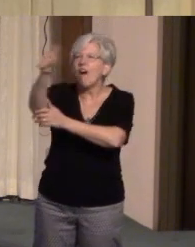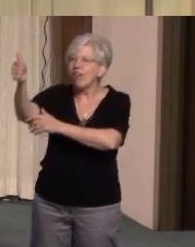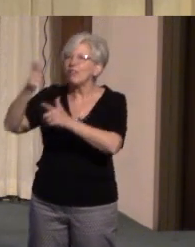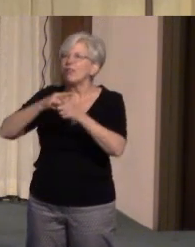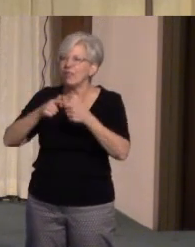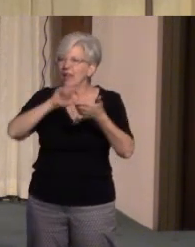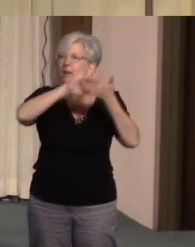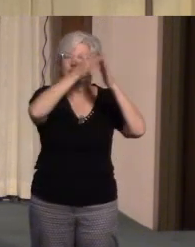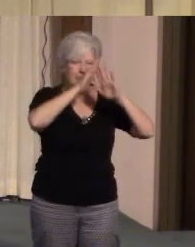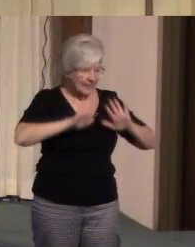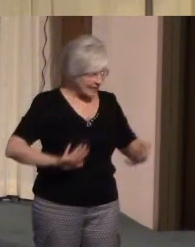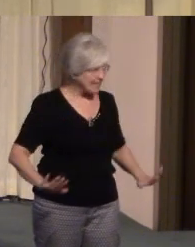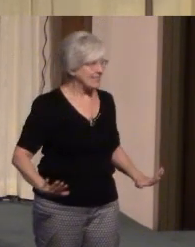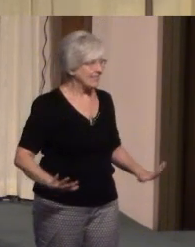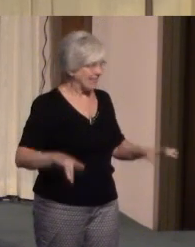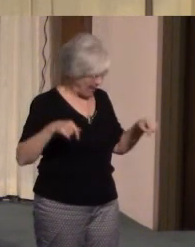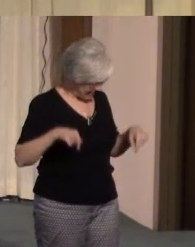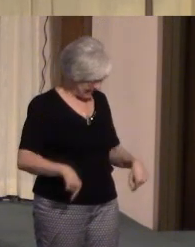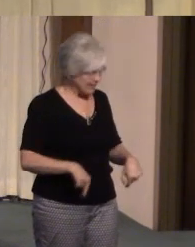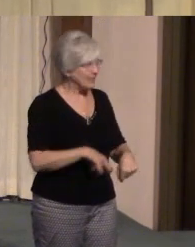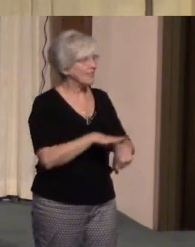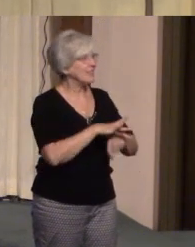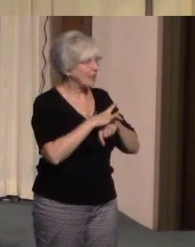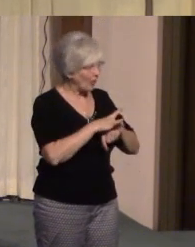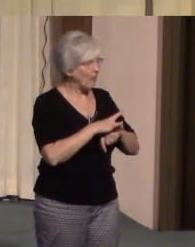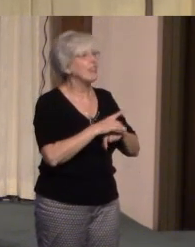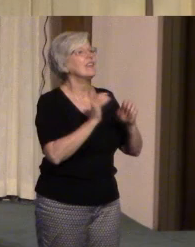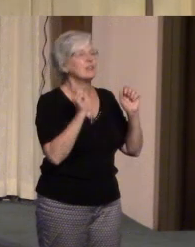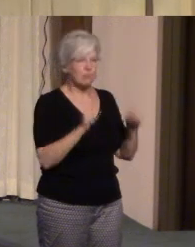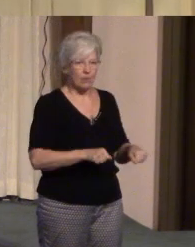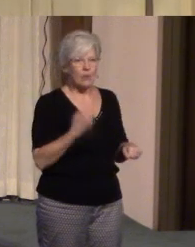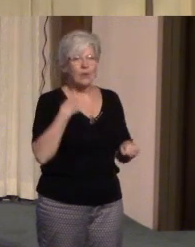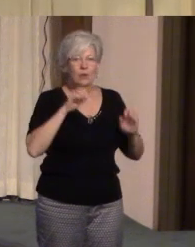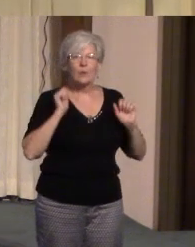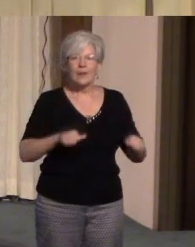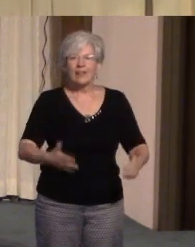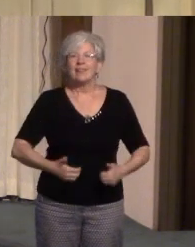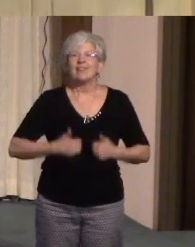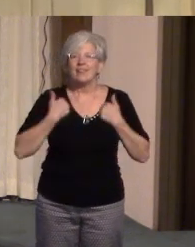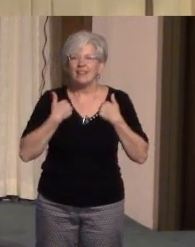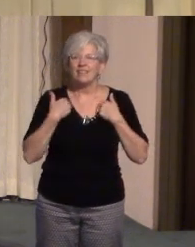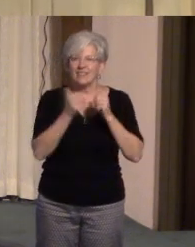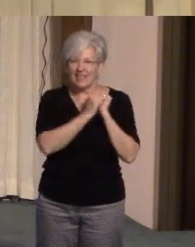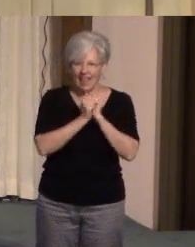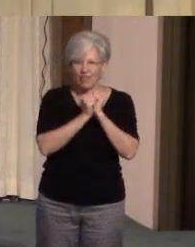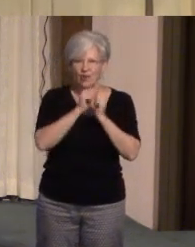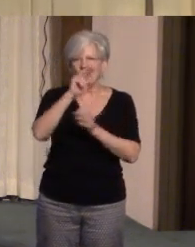and we can live together in unity. Thank you.